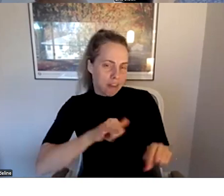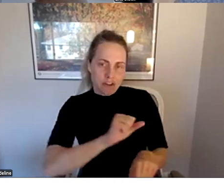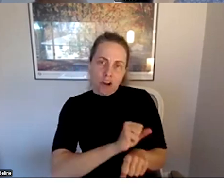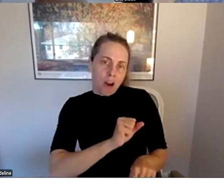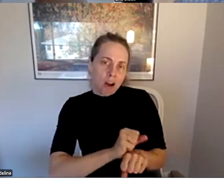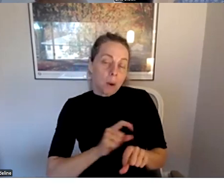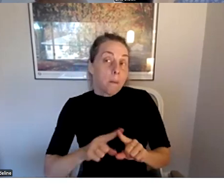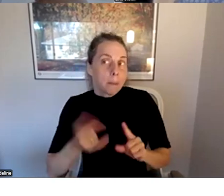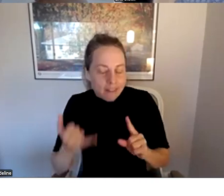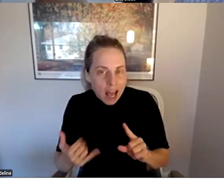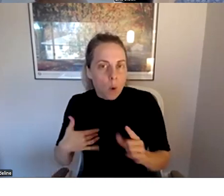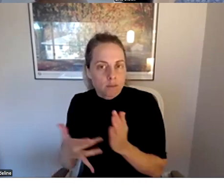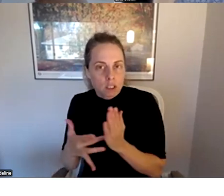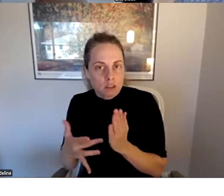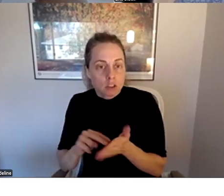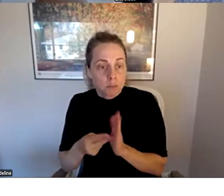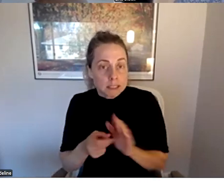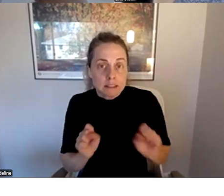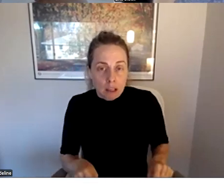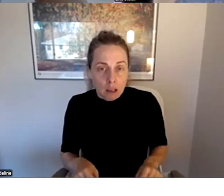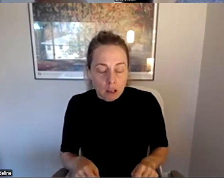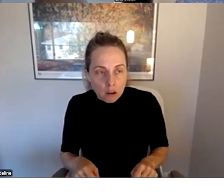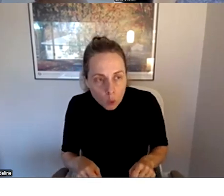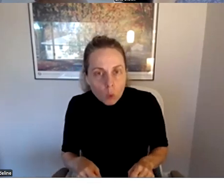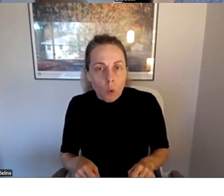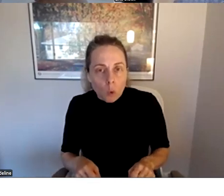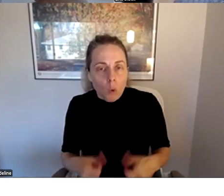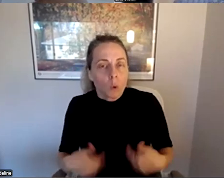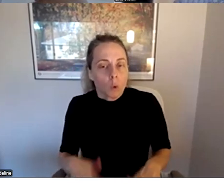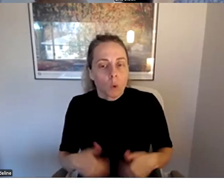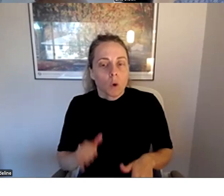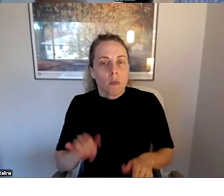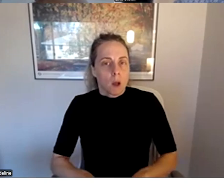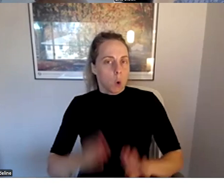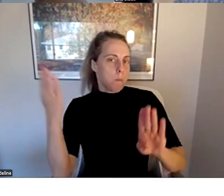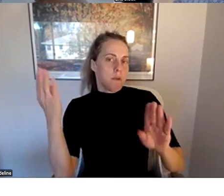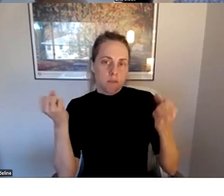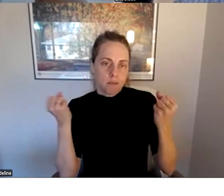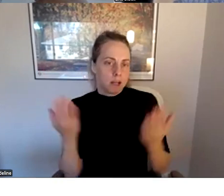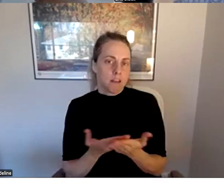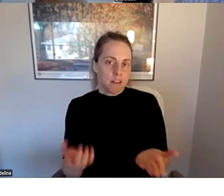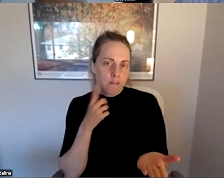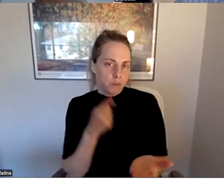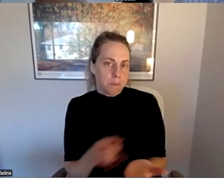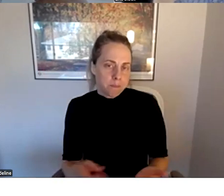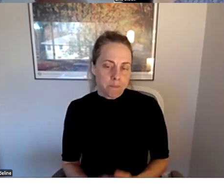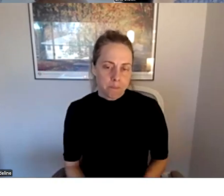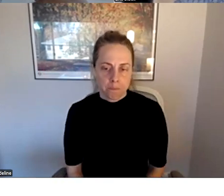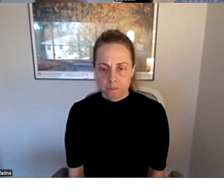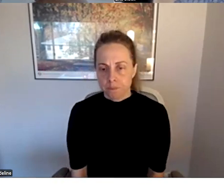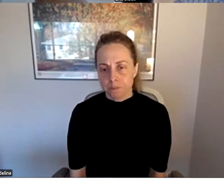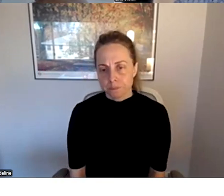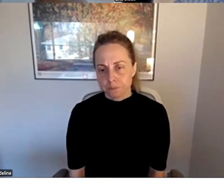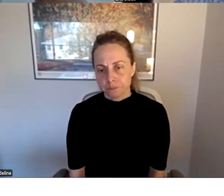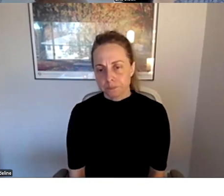now because of this technology, they're able to have. So it's really open doors in that aspect too. And